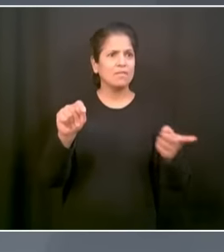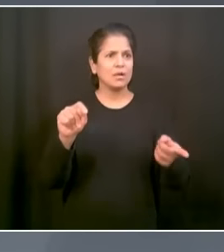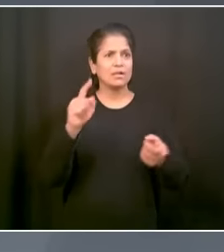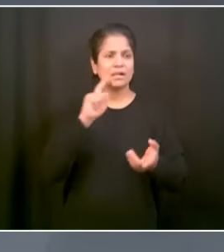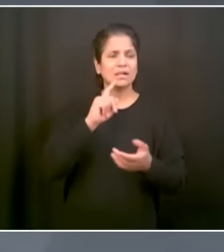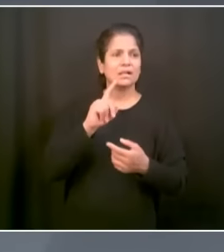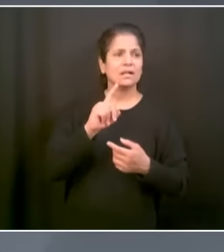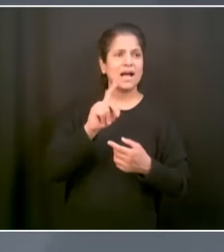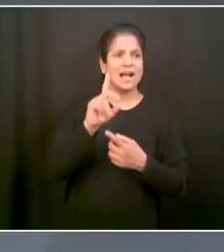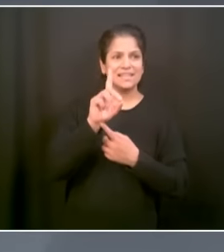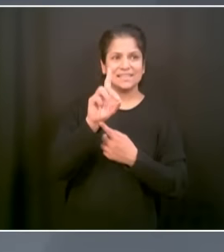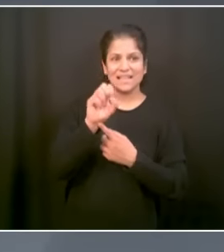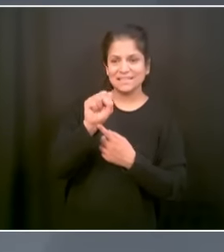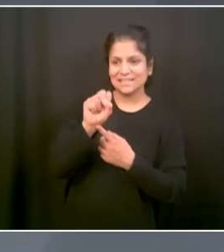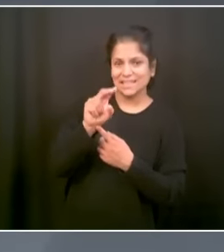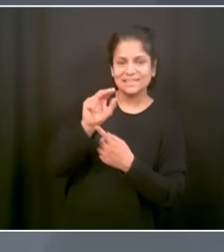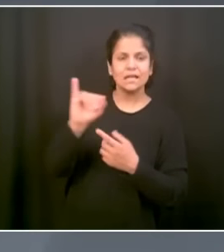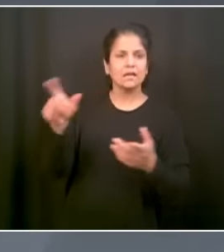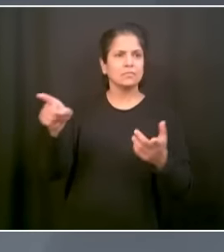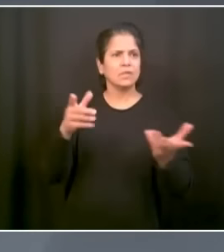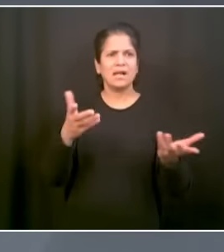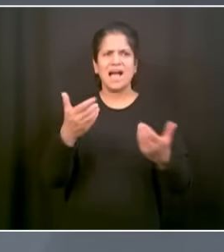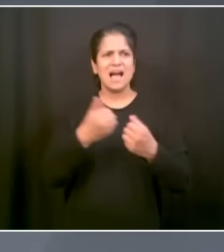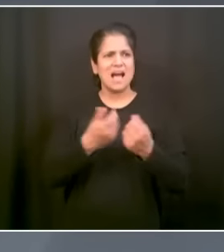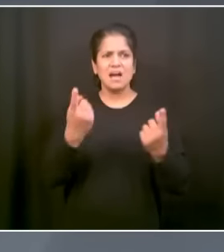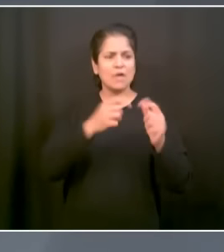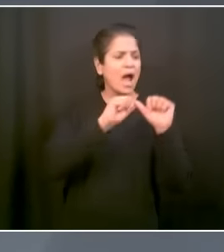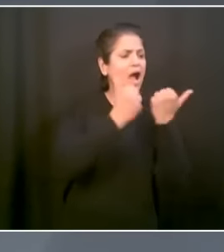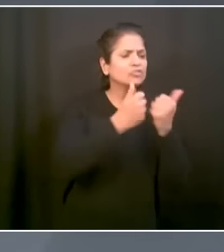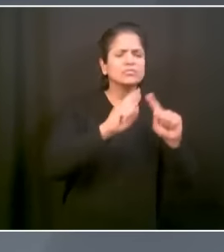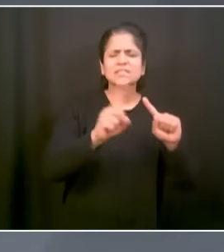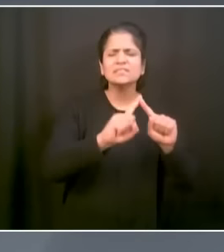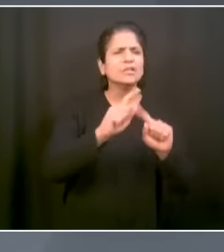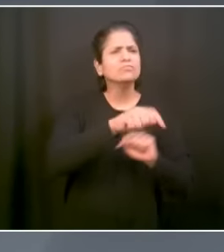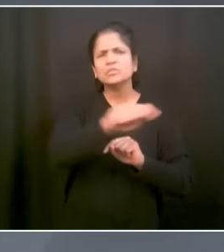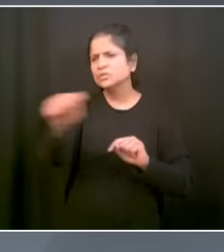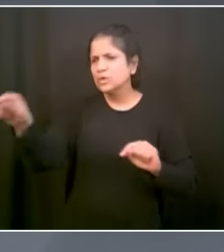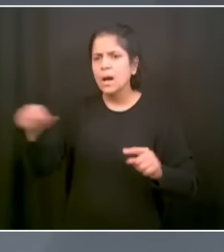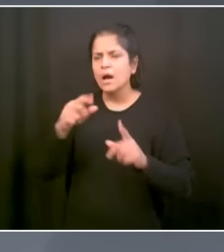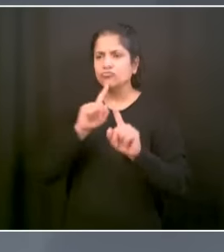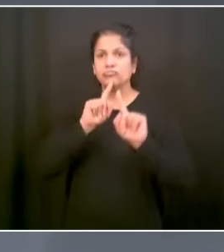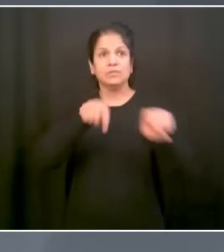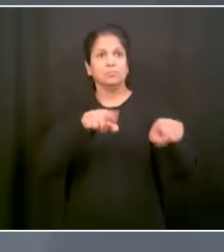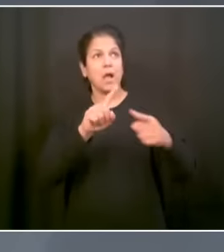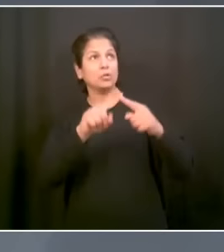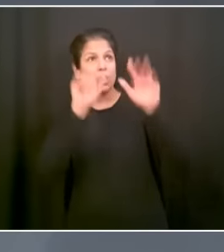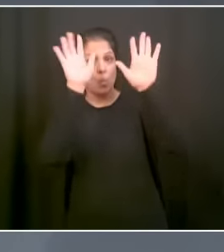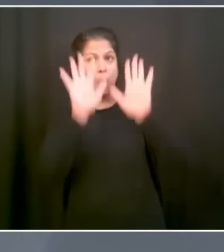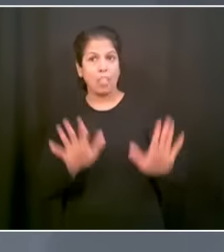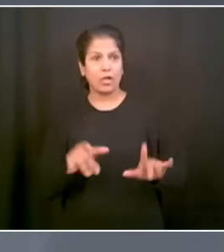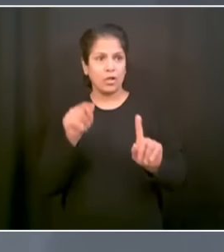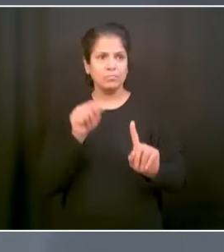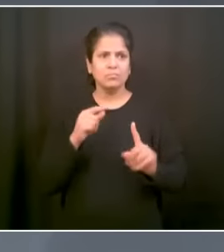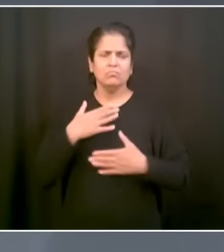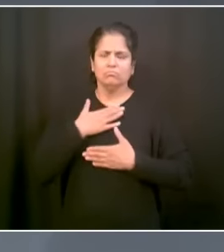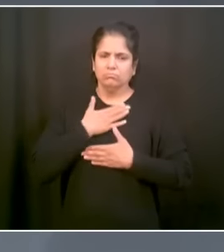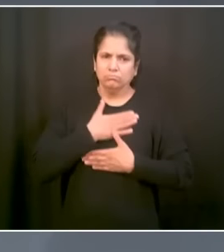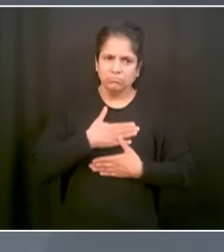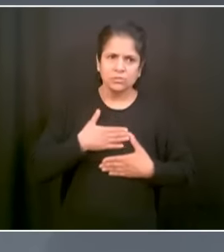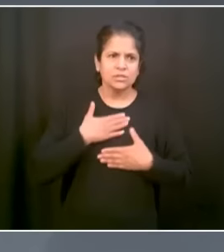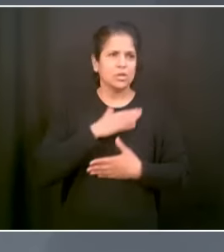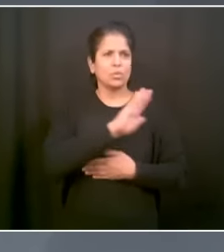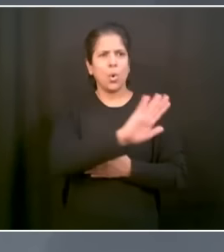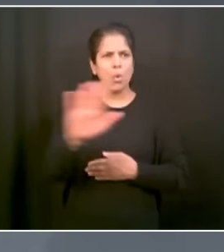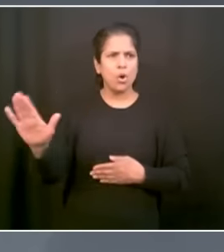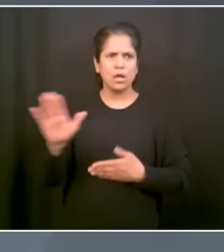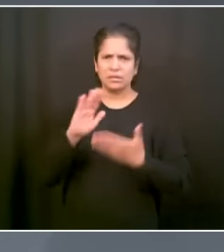to a storm like this. And I have to say that I have appreciated the immense amount of work from city workers as they have done over the course of these last